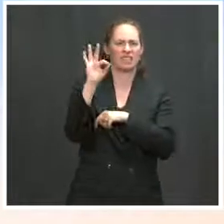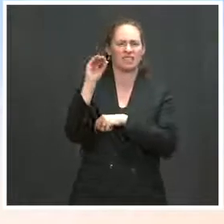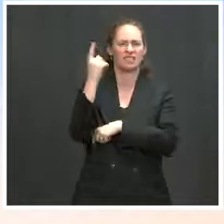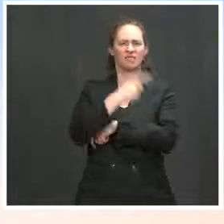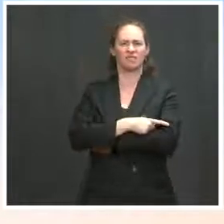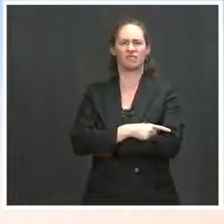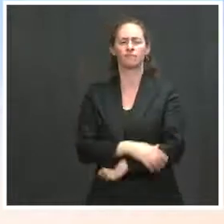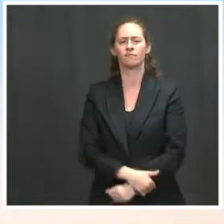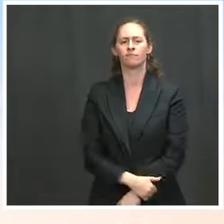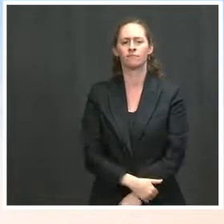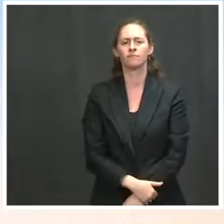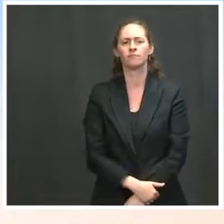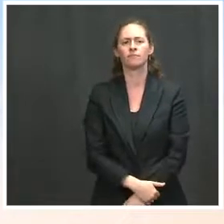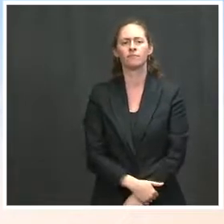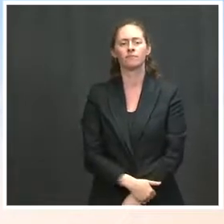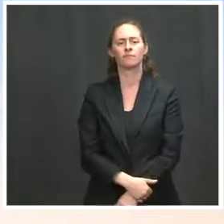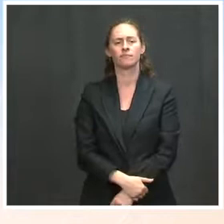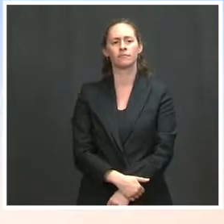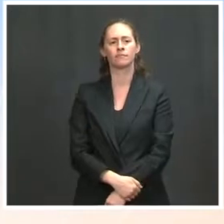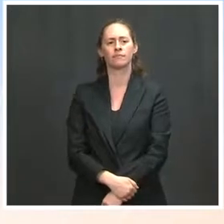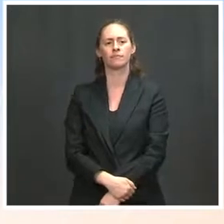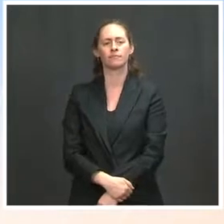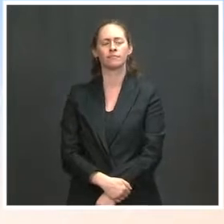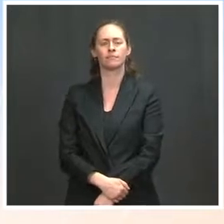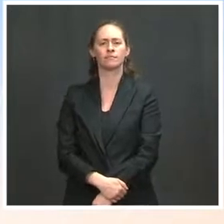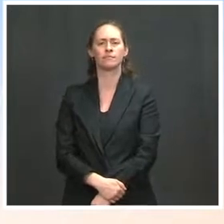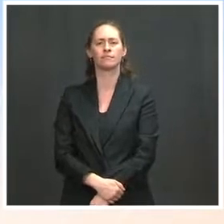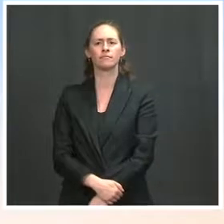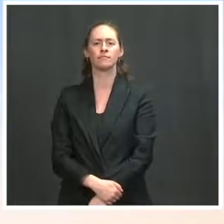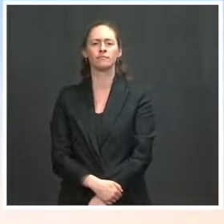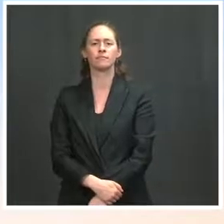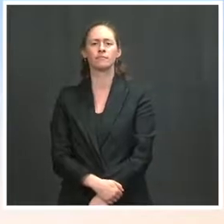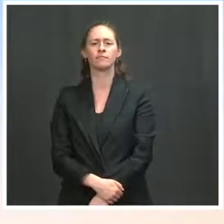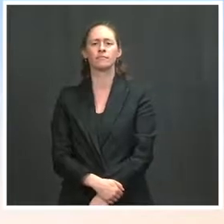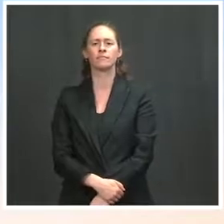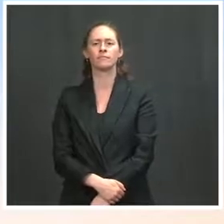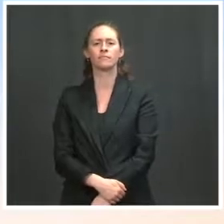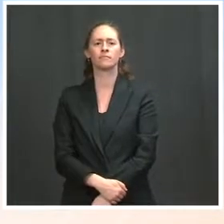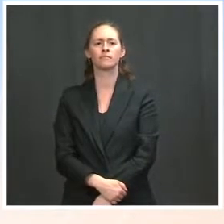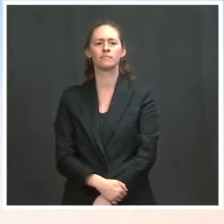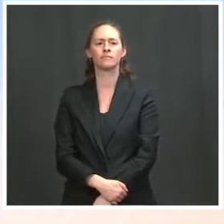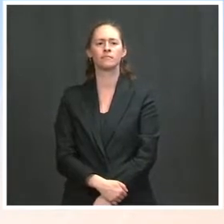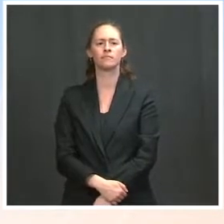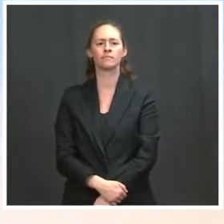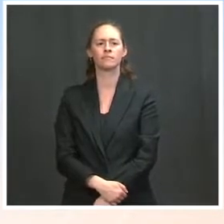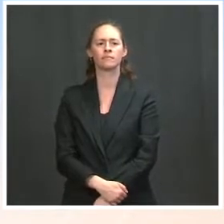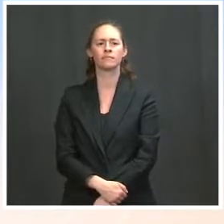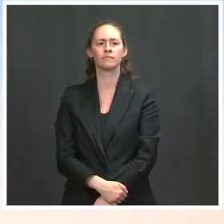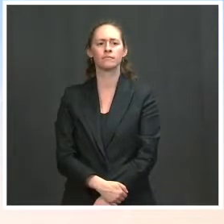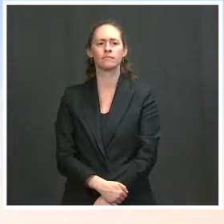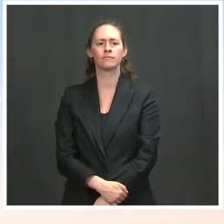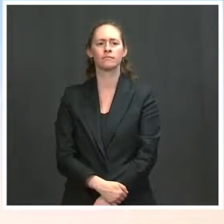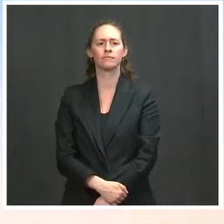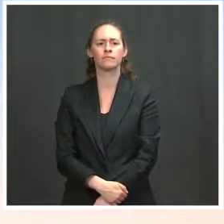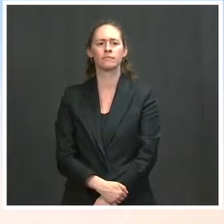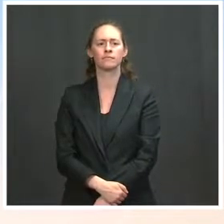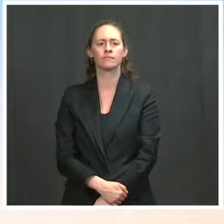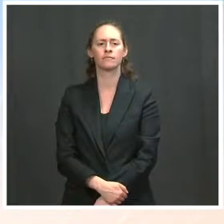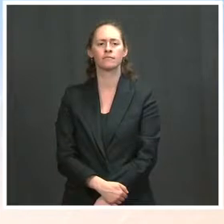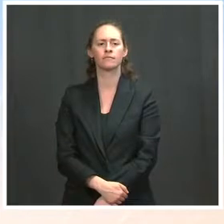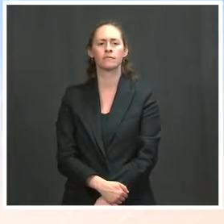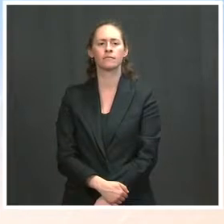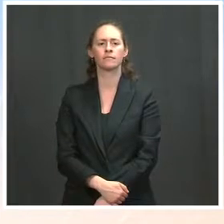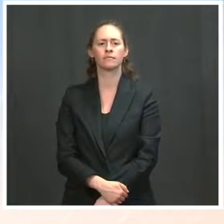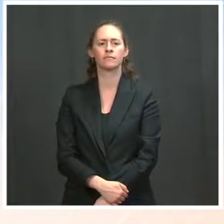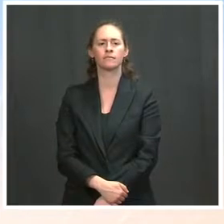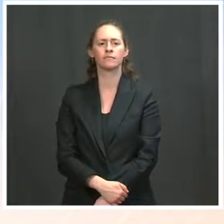China. The Chinese have indicated that they'd like to see some of the tariffs rolled back before they engage in discussions with the U.S.